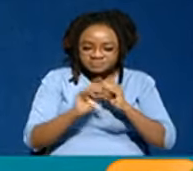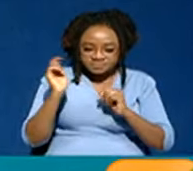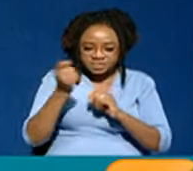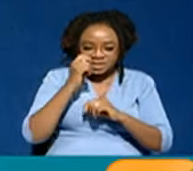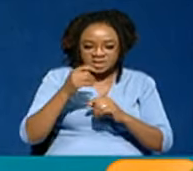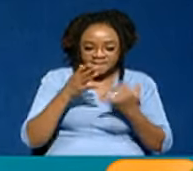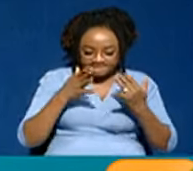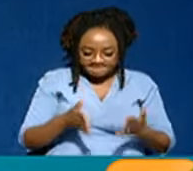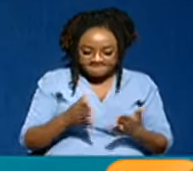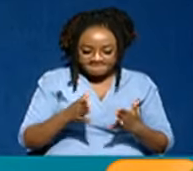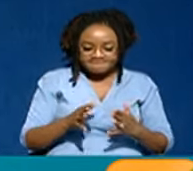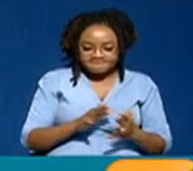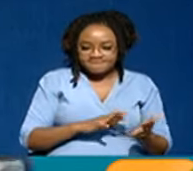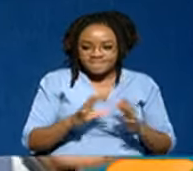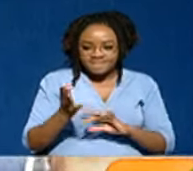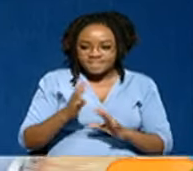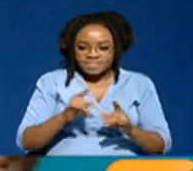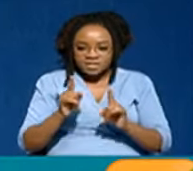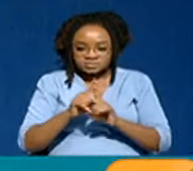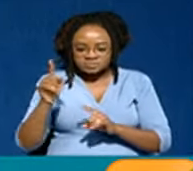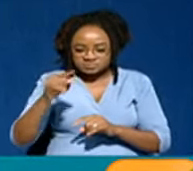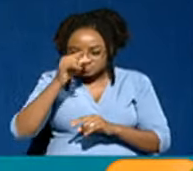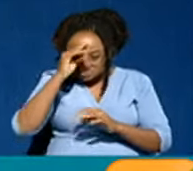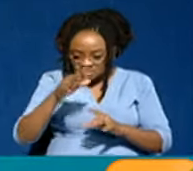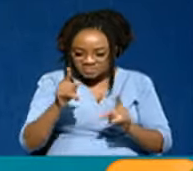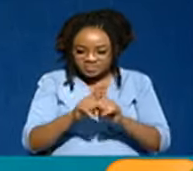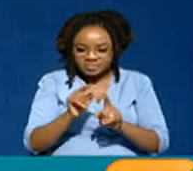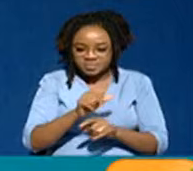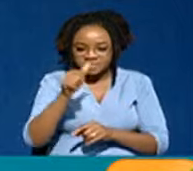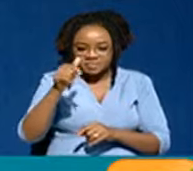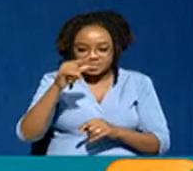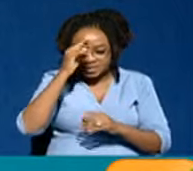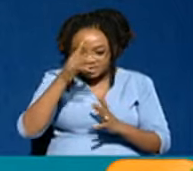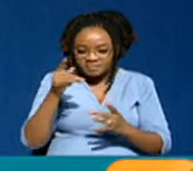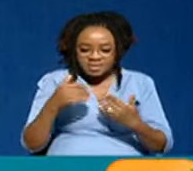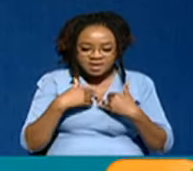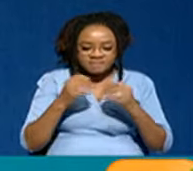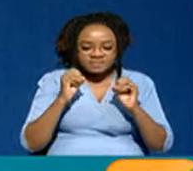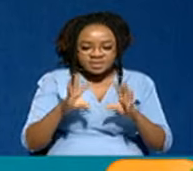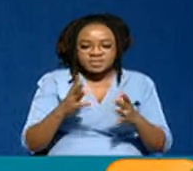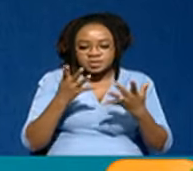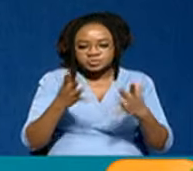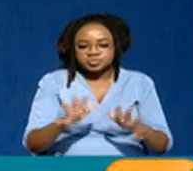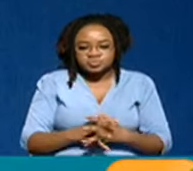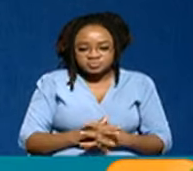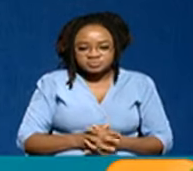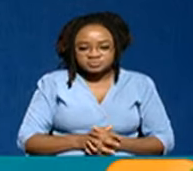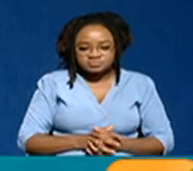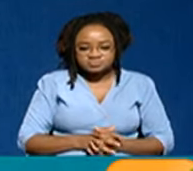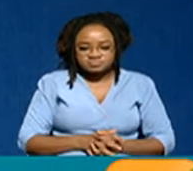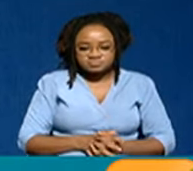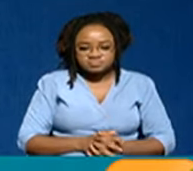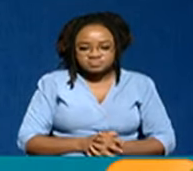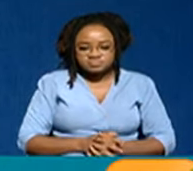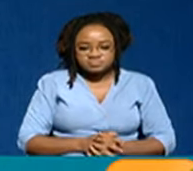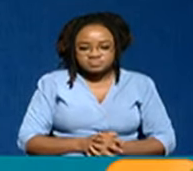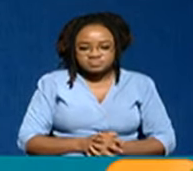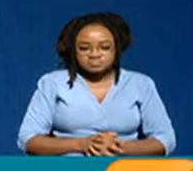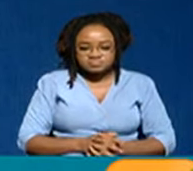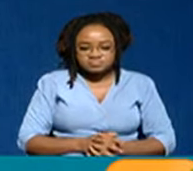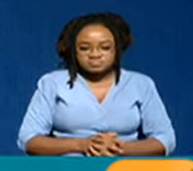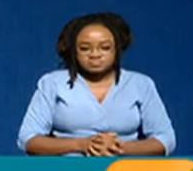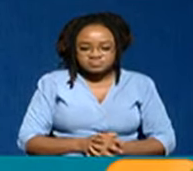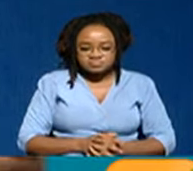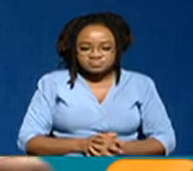treated with governors like Sakaja or like these other governors that we've seen, they got nothing to lose, actually, in this particular strike. Okay. Whatever